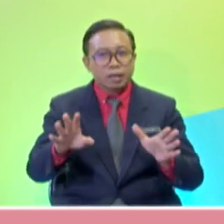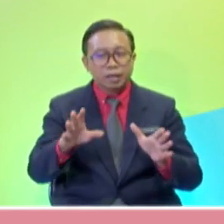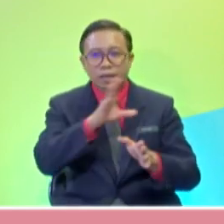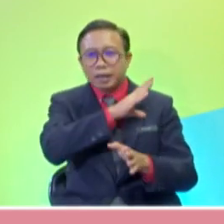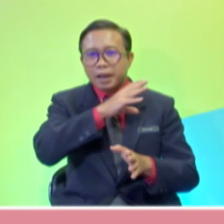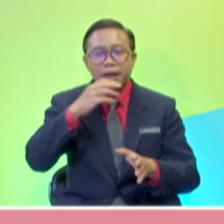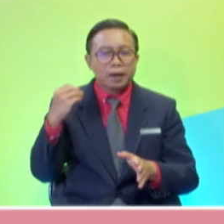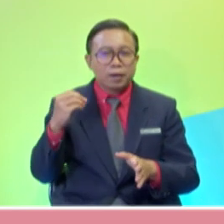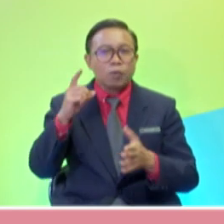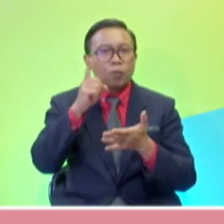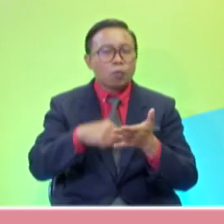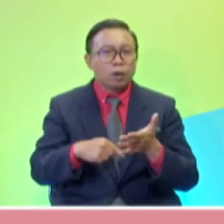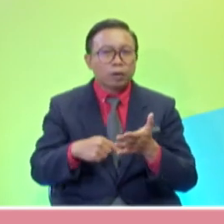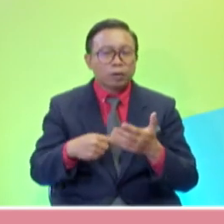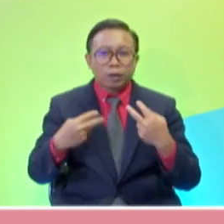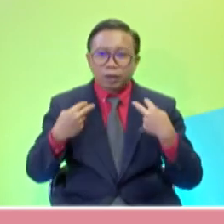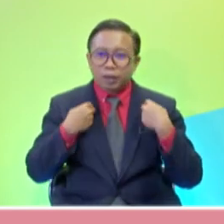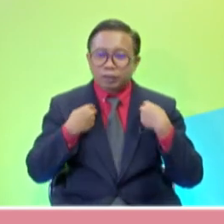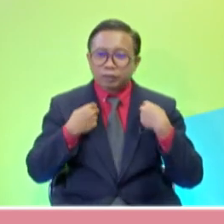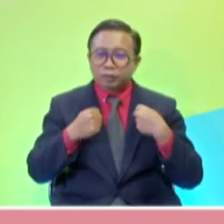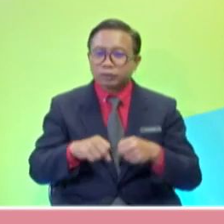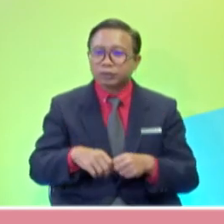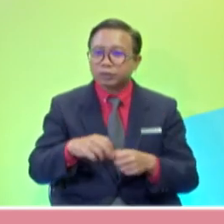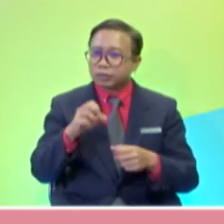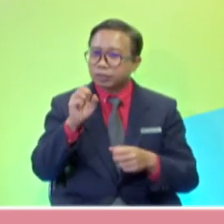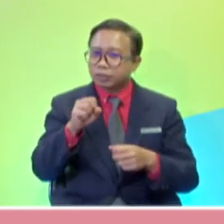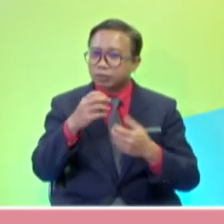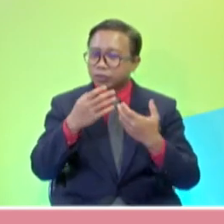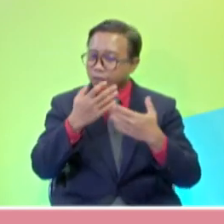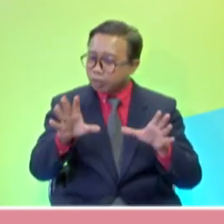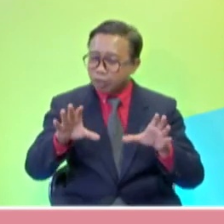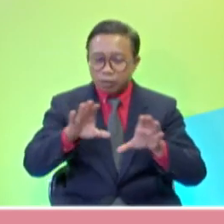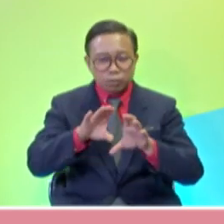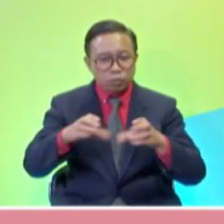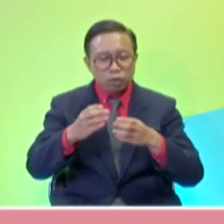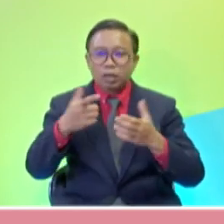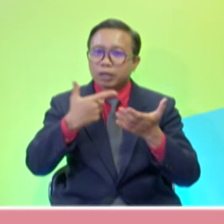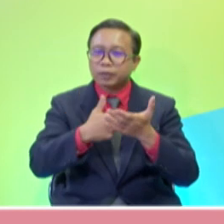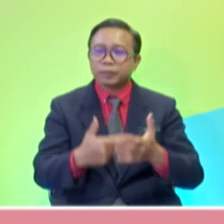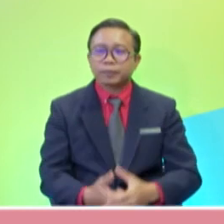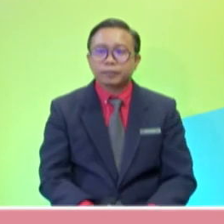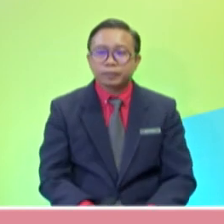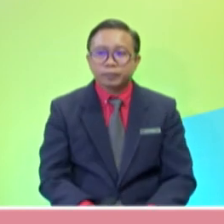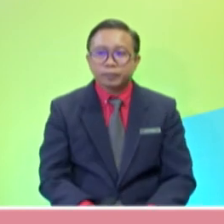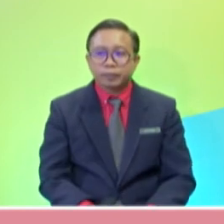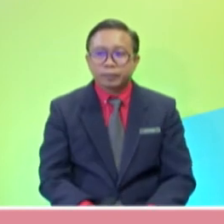And what has she not done yet? Okay? Okay. You can always read the